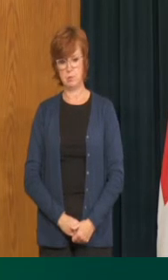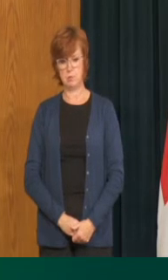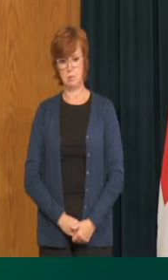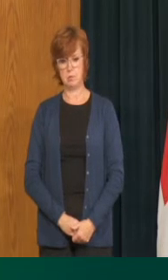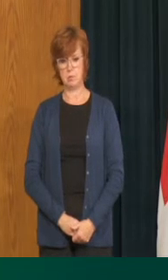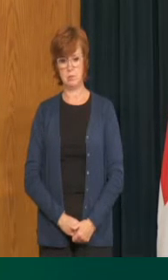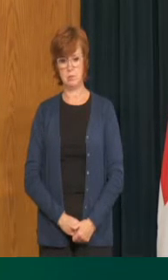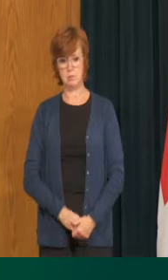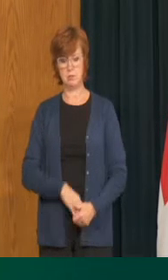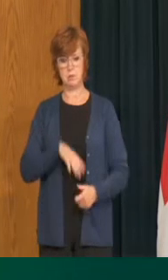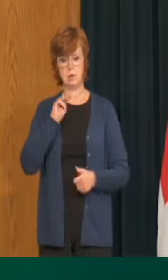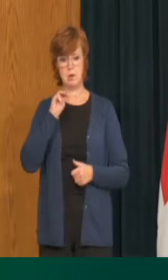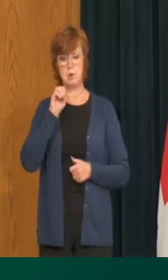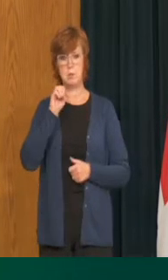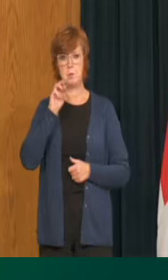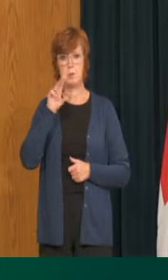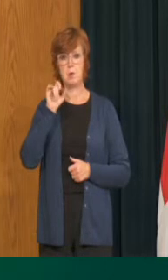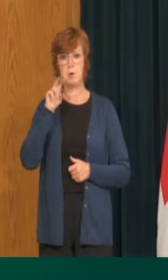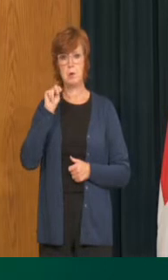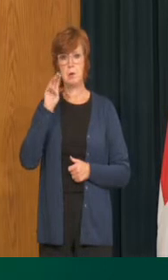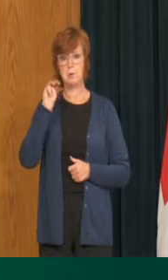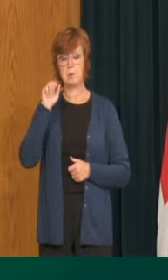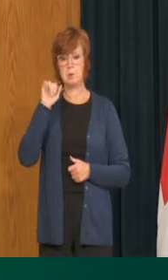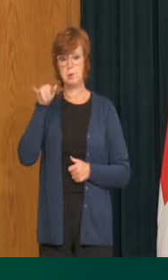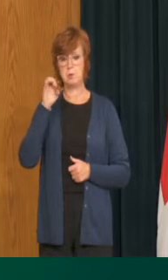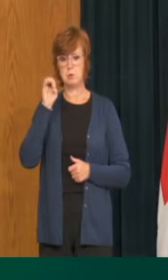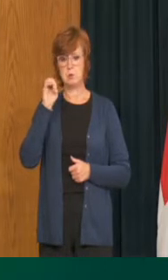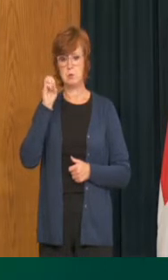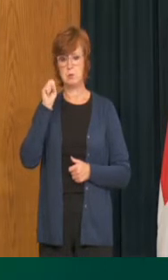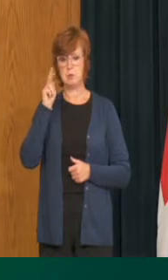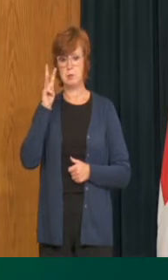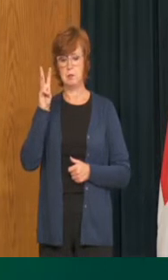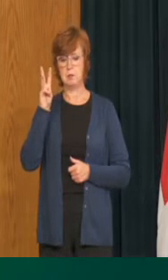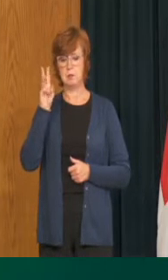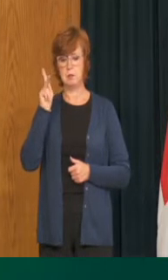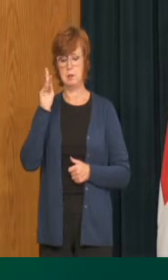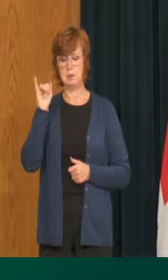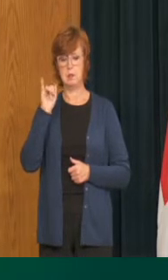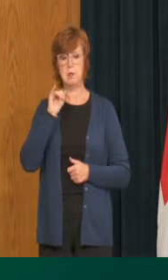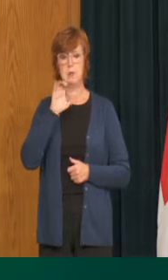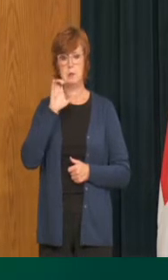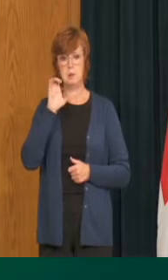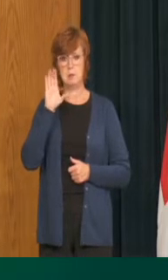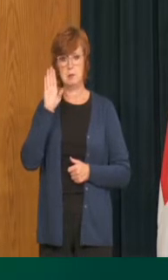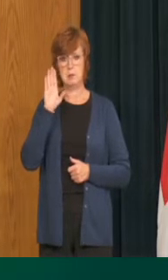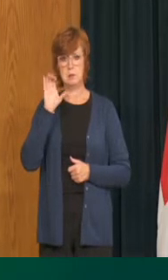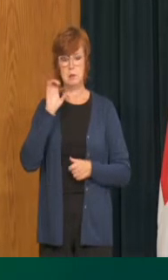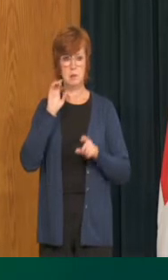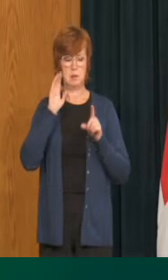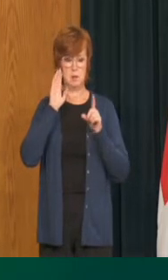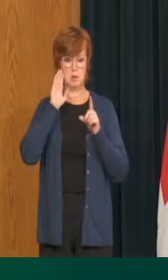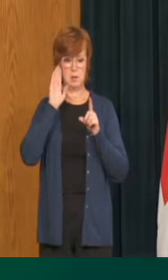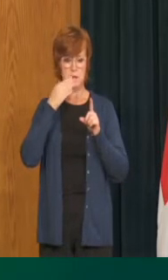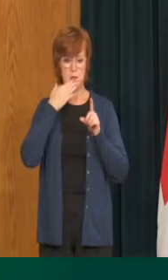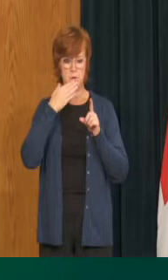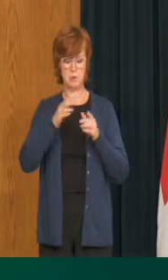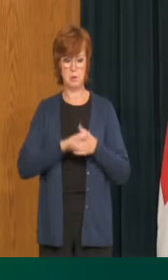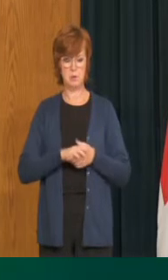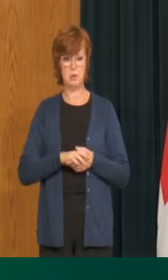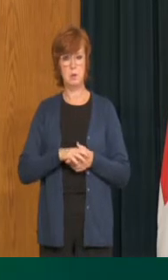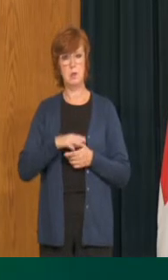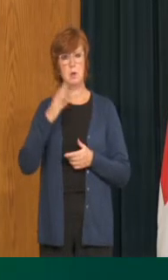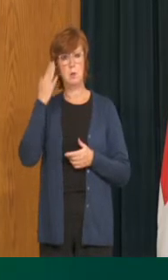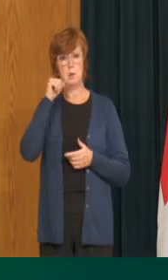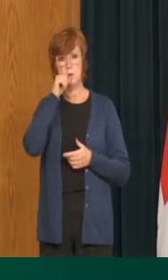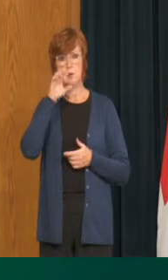We have Morgan Majeski with CBC. Thanks so much. So why hasn't the government of Saskatchewan signed up for the